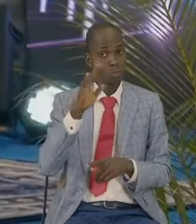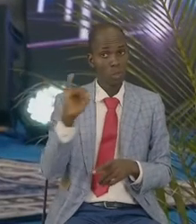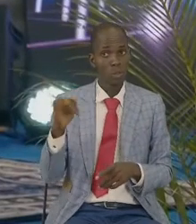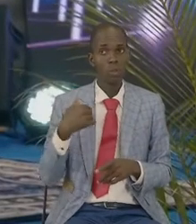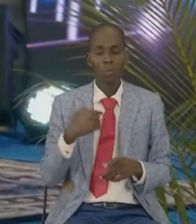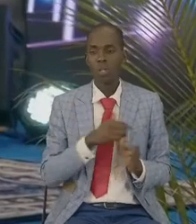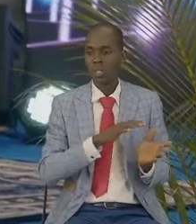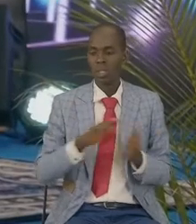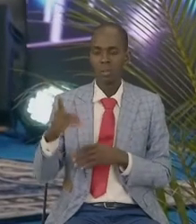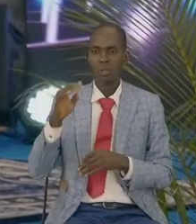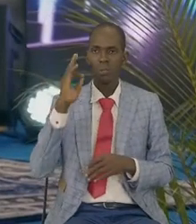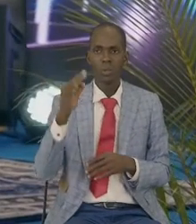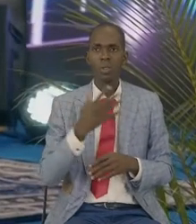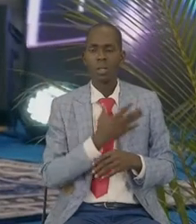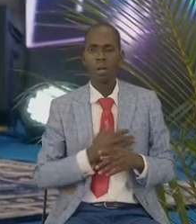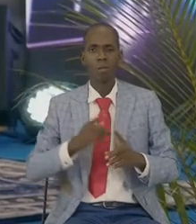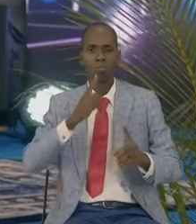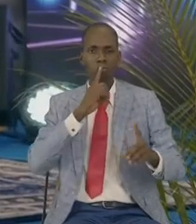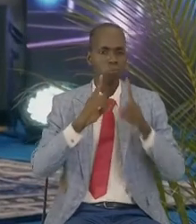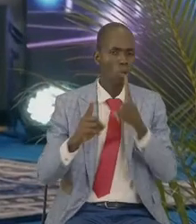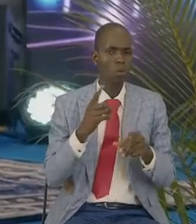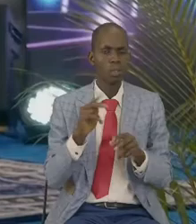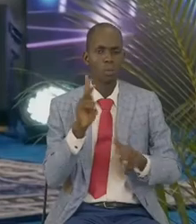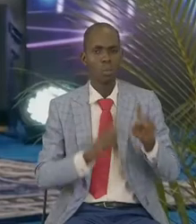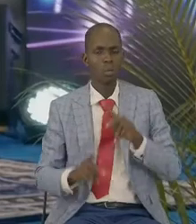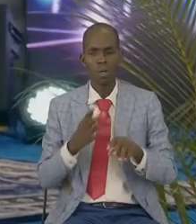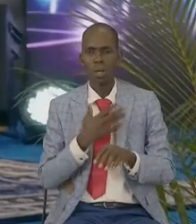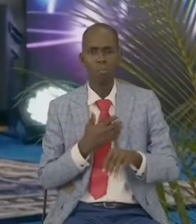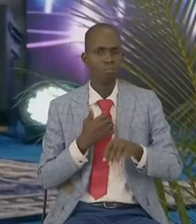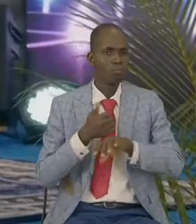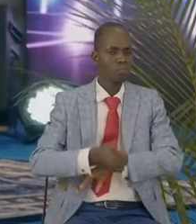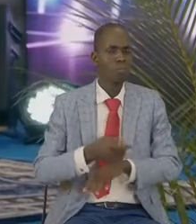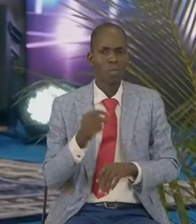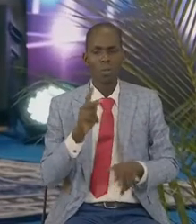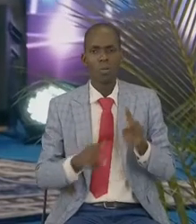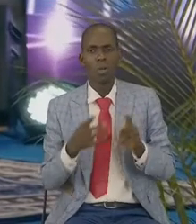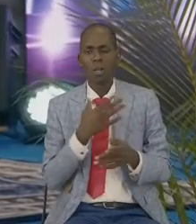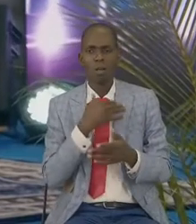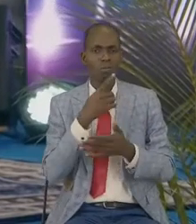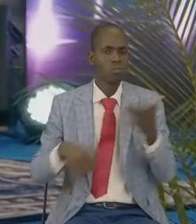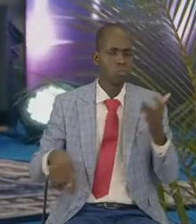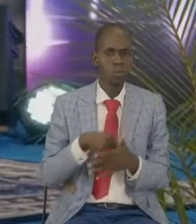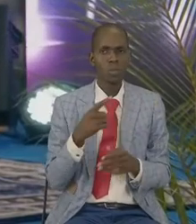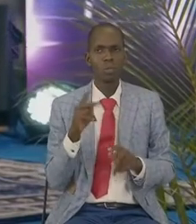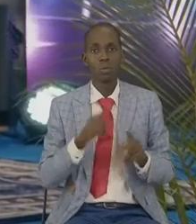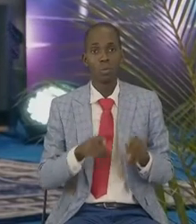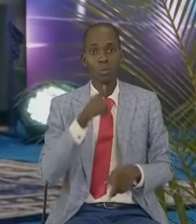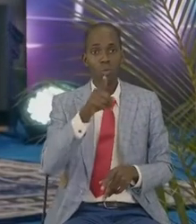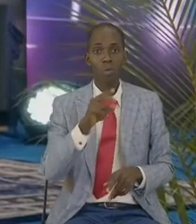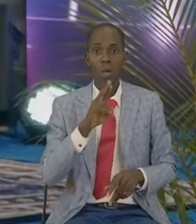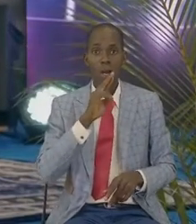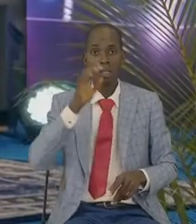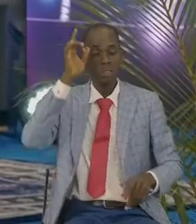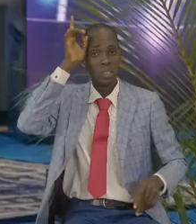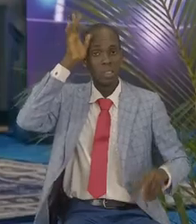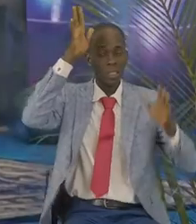and lash the people and cut the people and criticize the people. You terrible bunch, and you